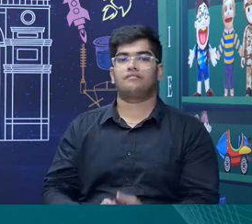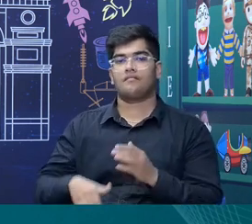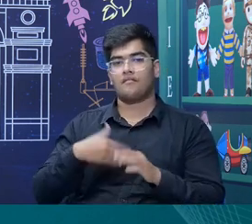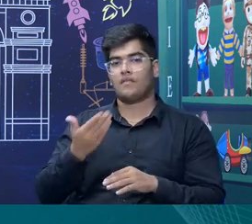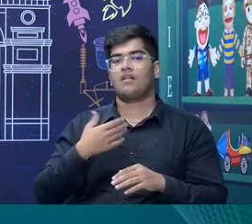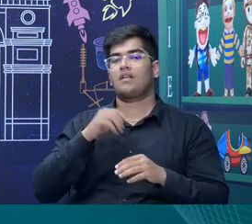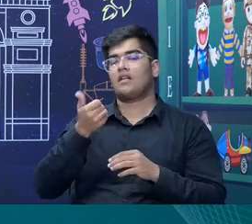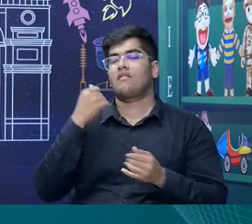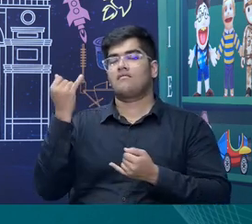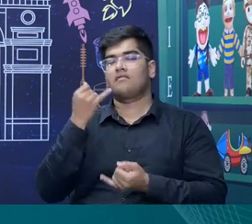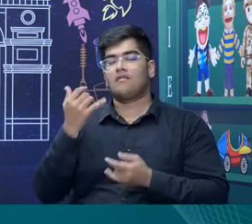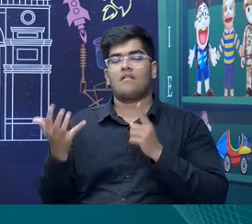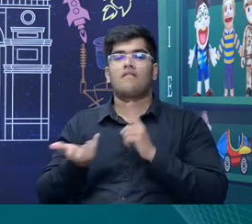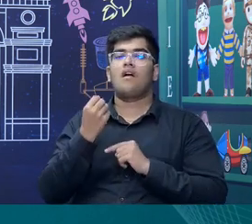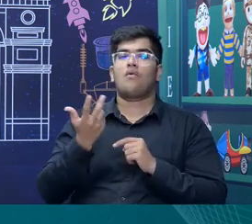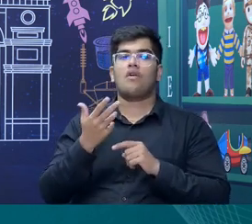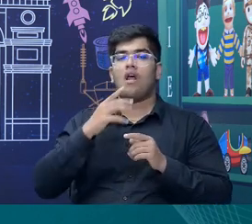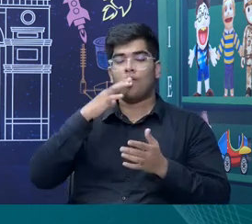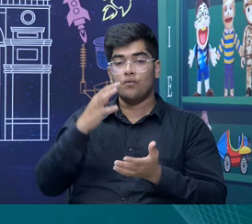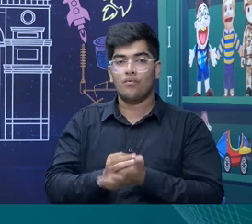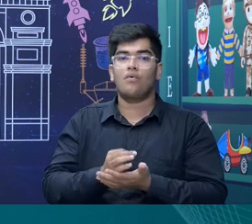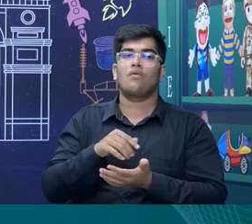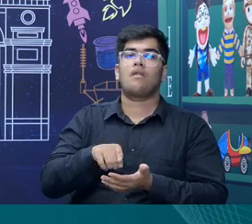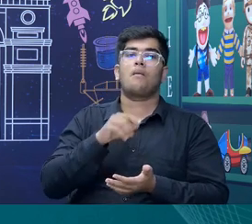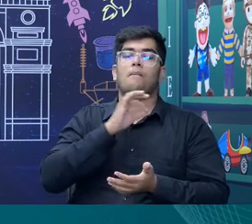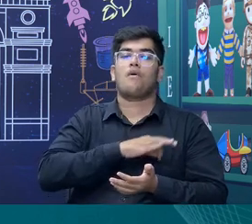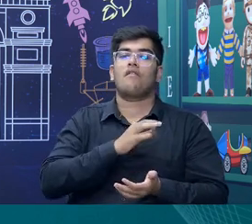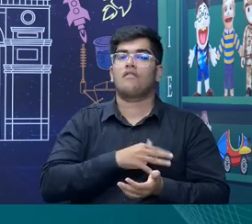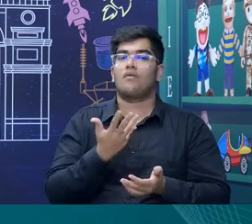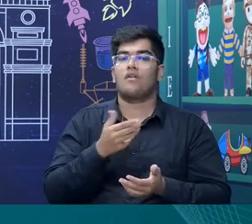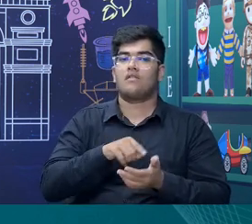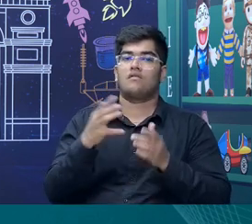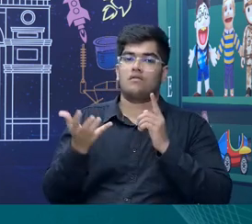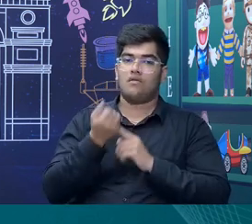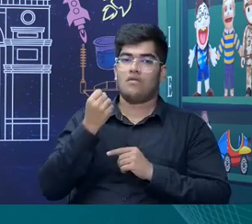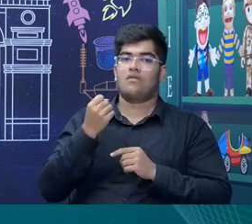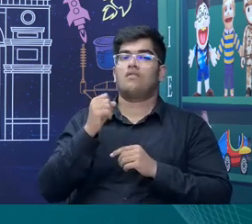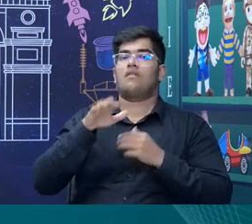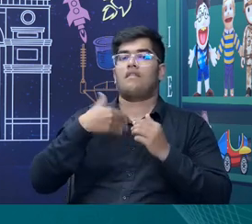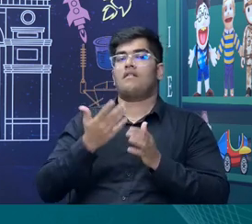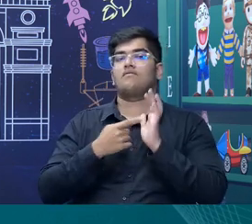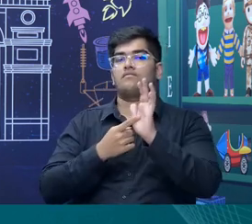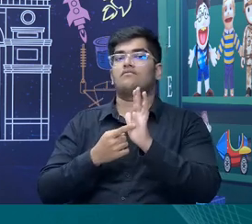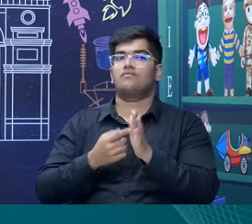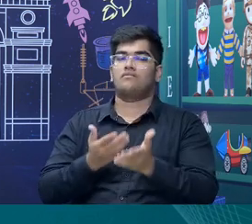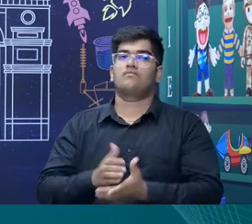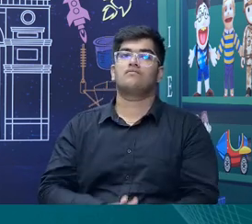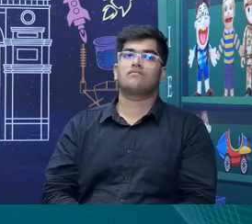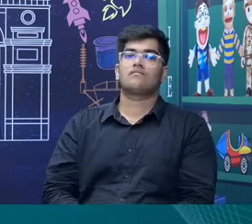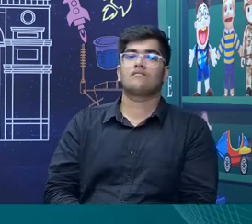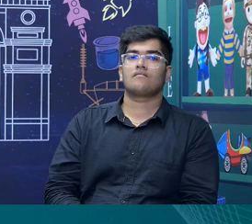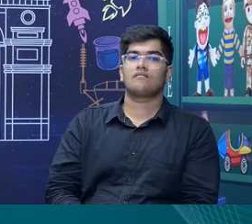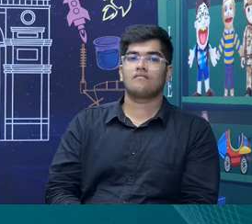find out the actual profit again on revaluation of assets and liabilities